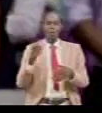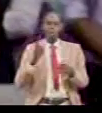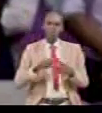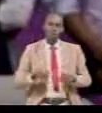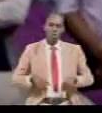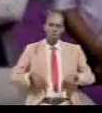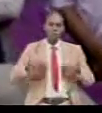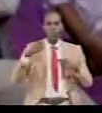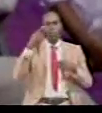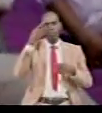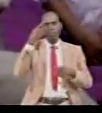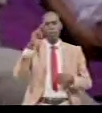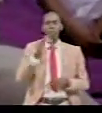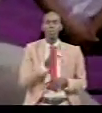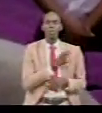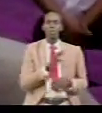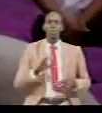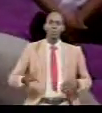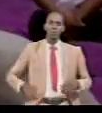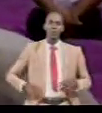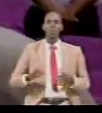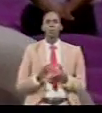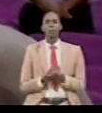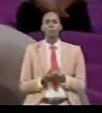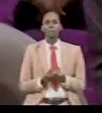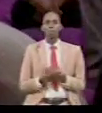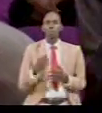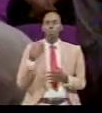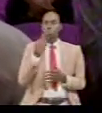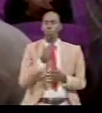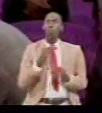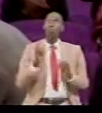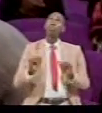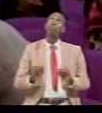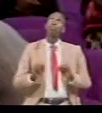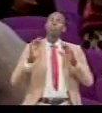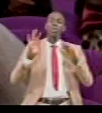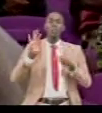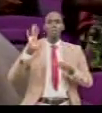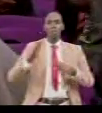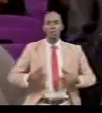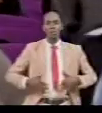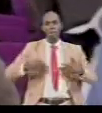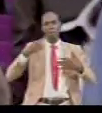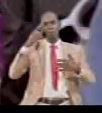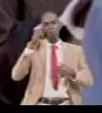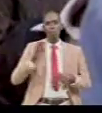Christ, who gave his life for us.